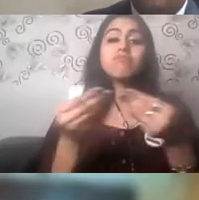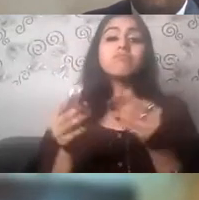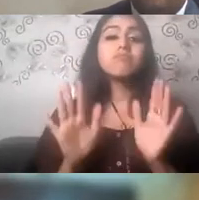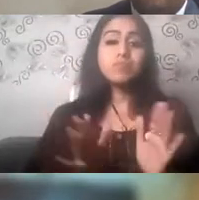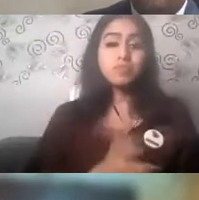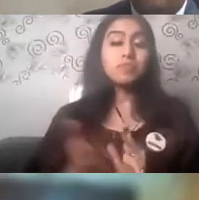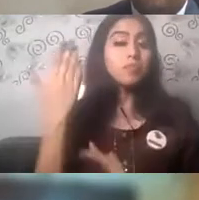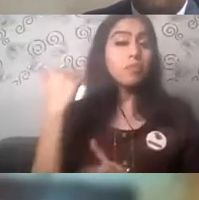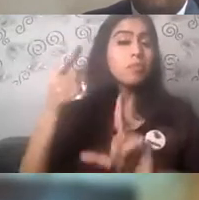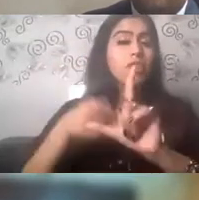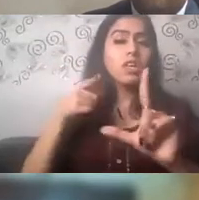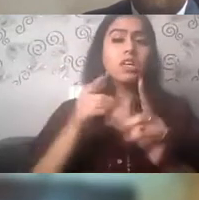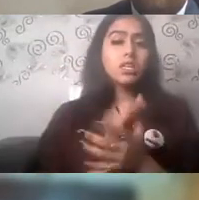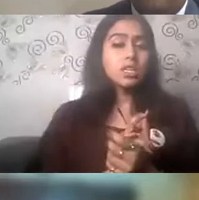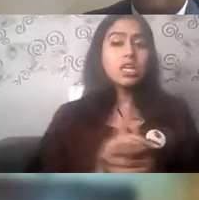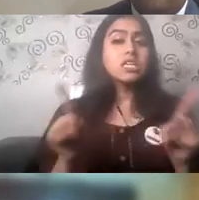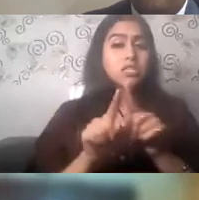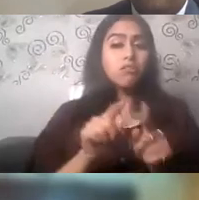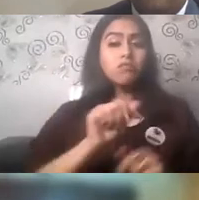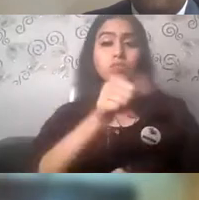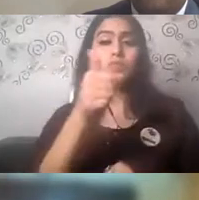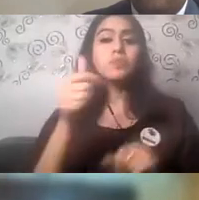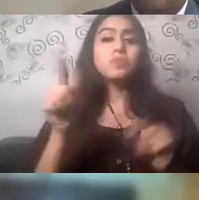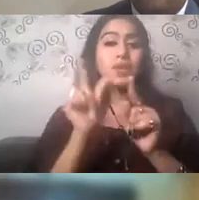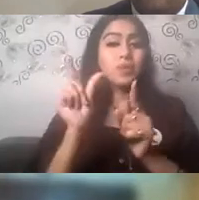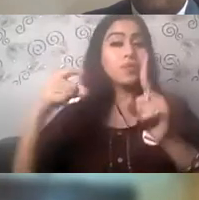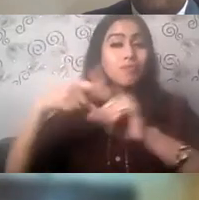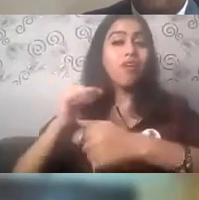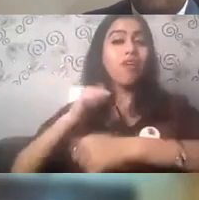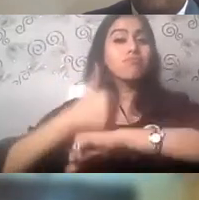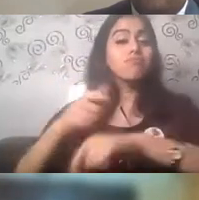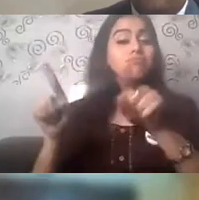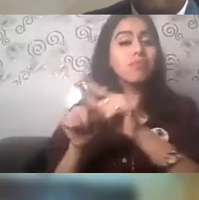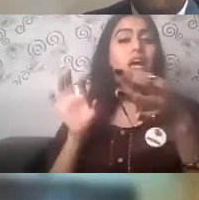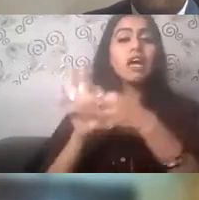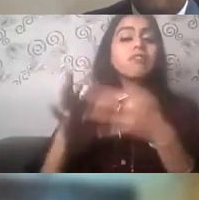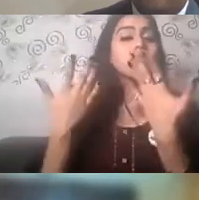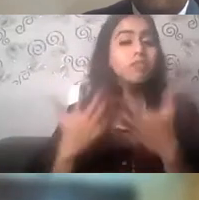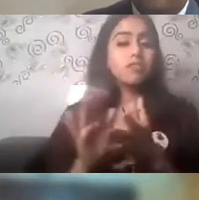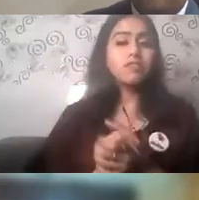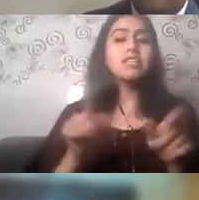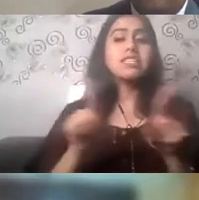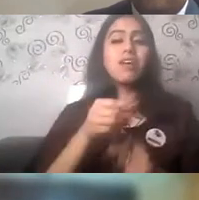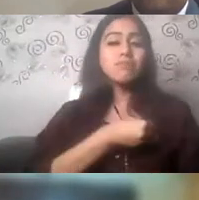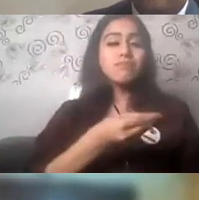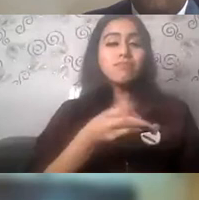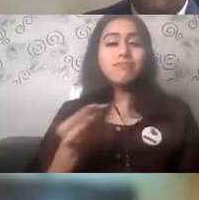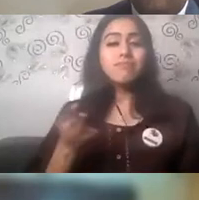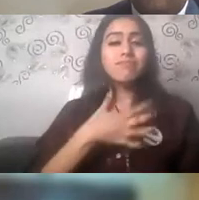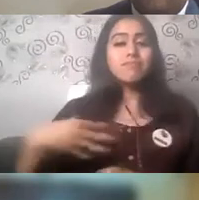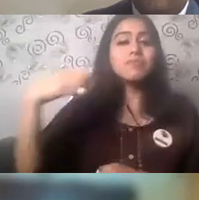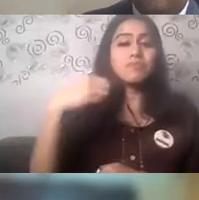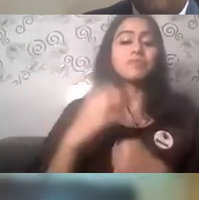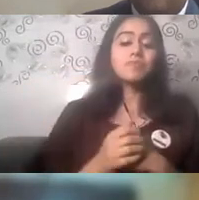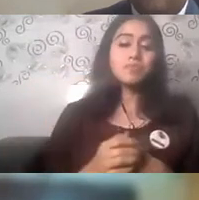year, Sarthak has successfully registered here in the UK as an entity, as a charitable organization, and we got registered